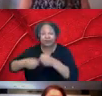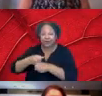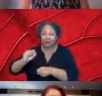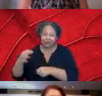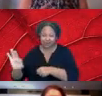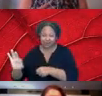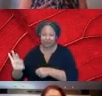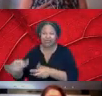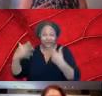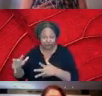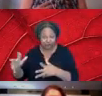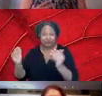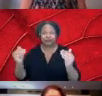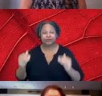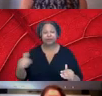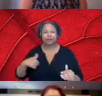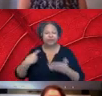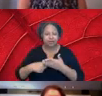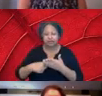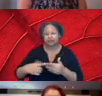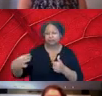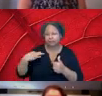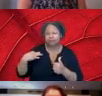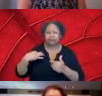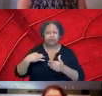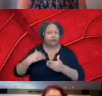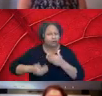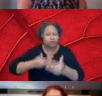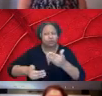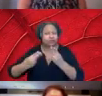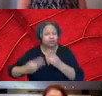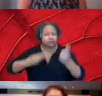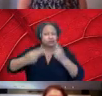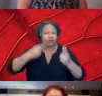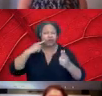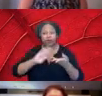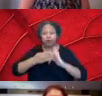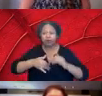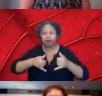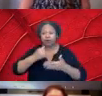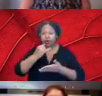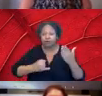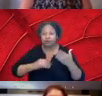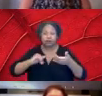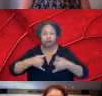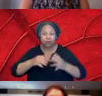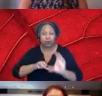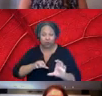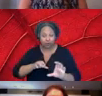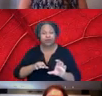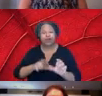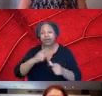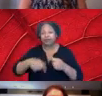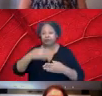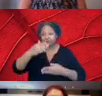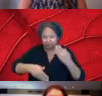Following that, I'll talk a bit about the eligibility and the nomination process for the Community Arts Award. We'll finish off this session by addressing a few frequently